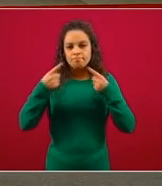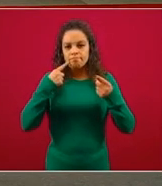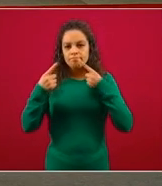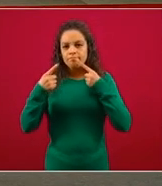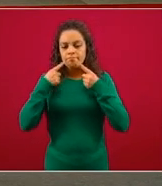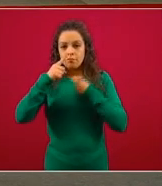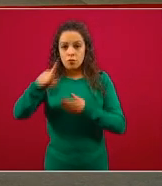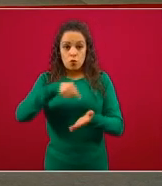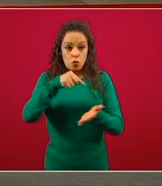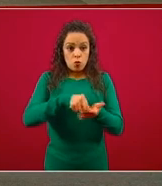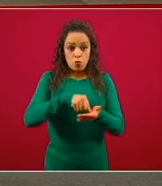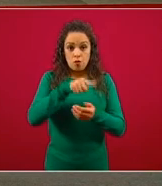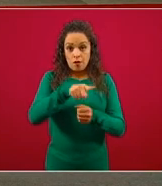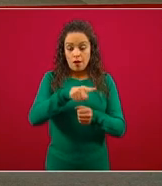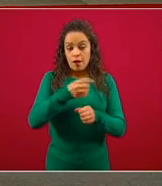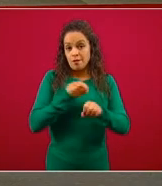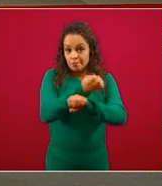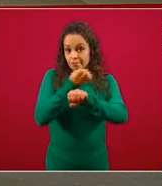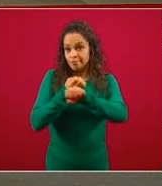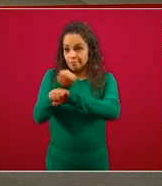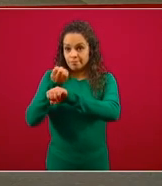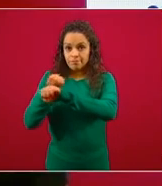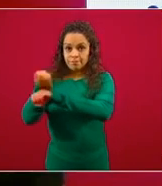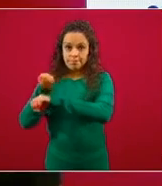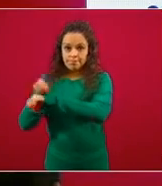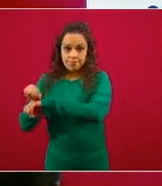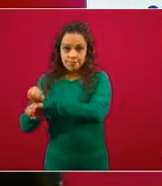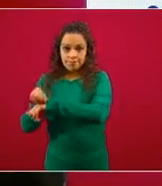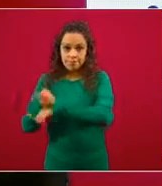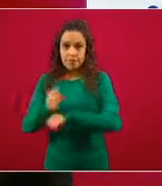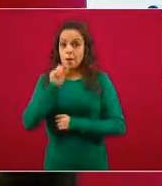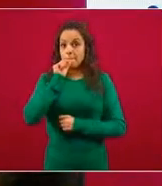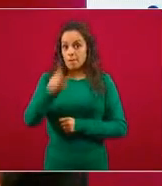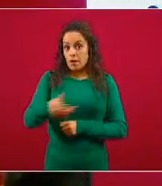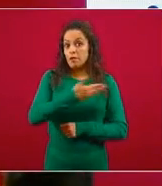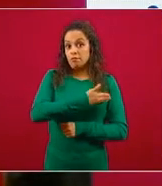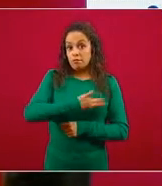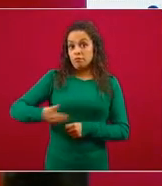Today we talked with public officers from these